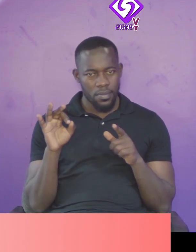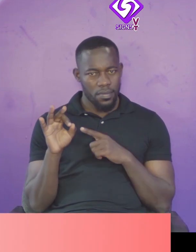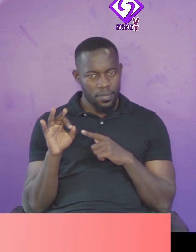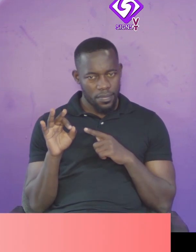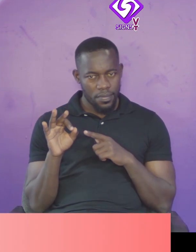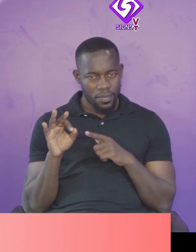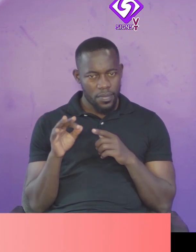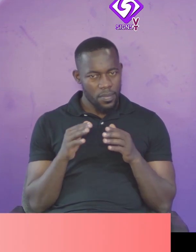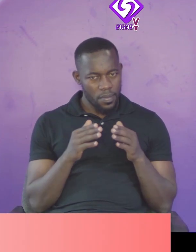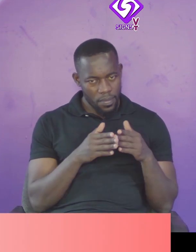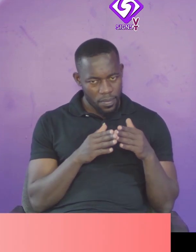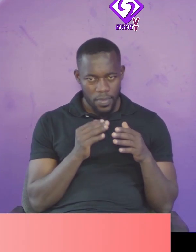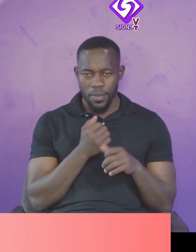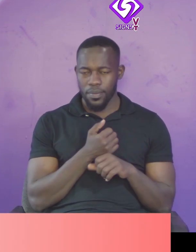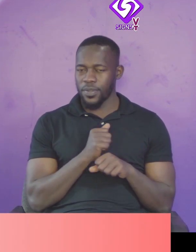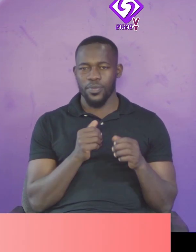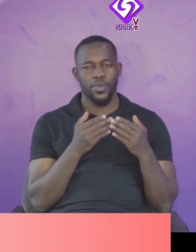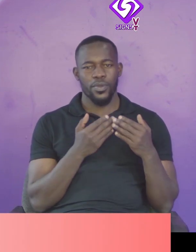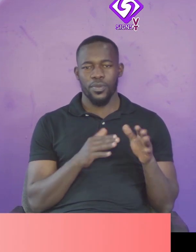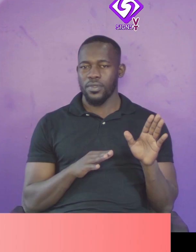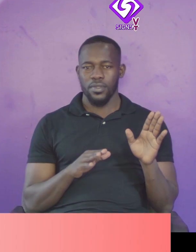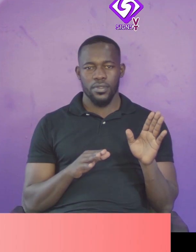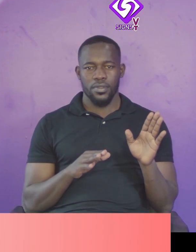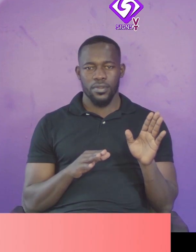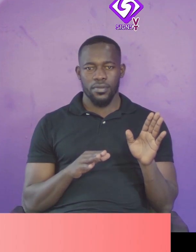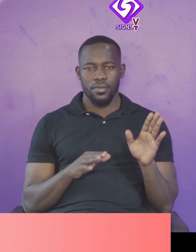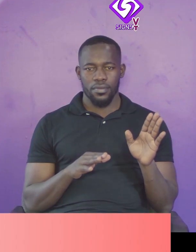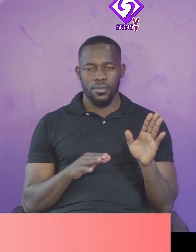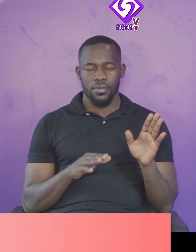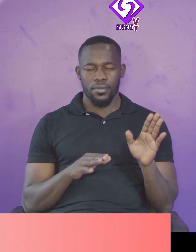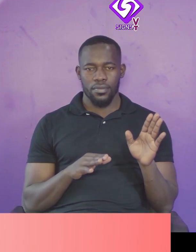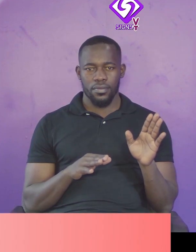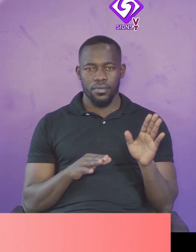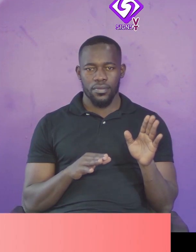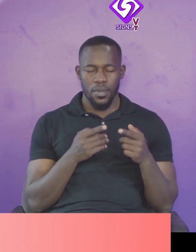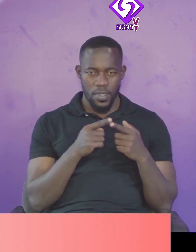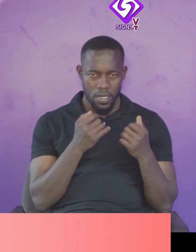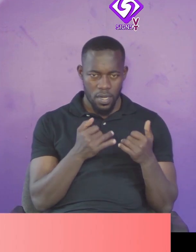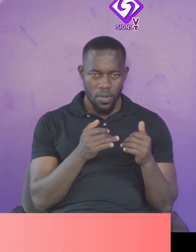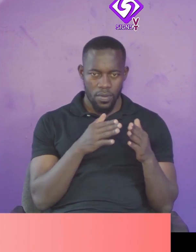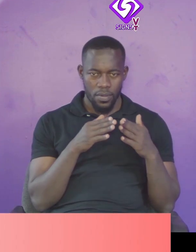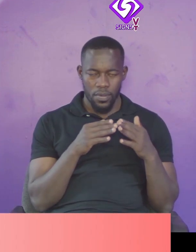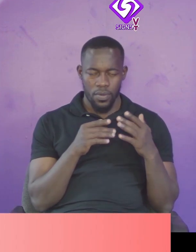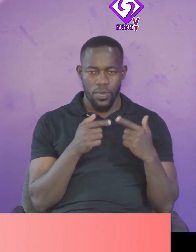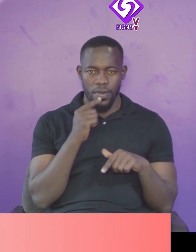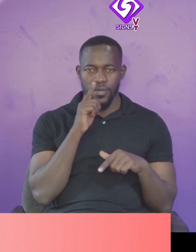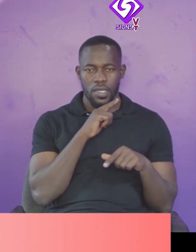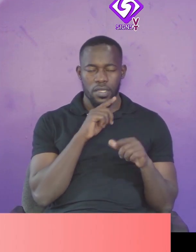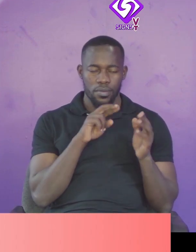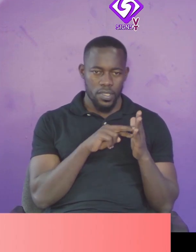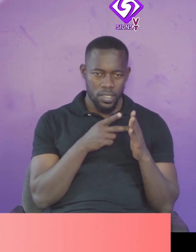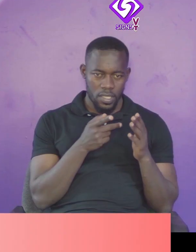easily that Arsenal is not serious in title contention. And now that they won, we are seriously taking this